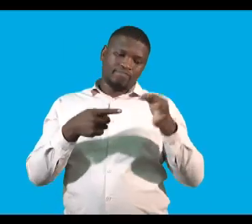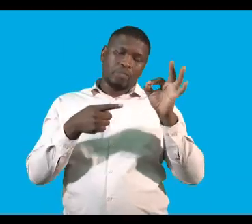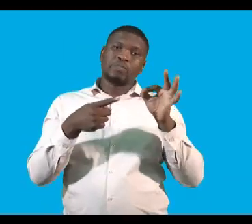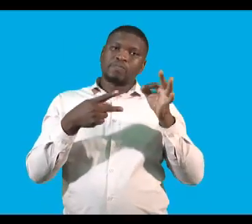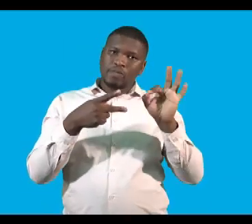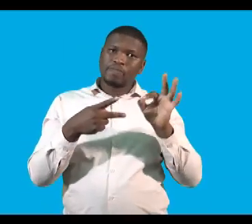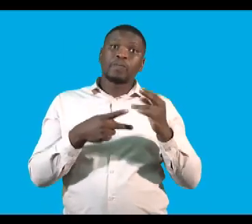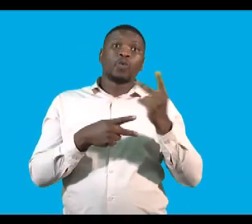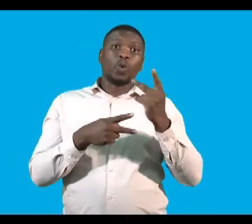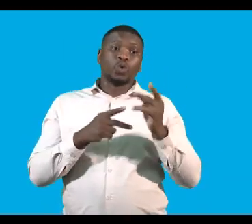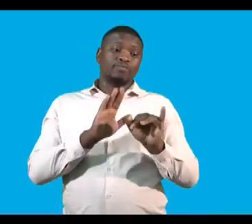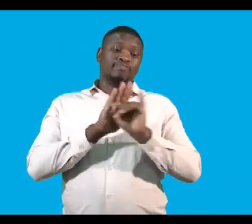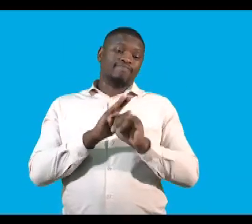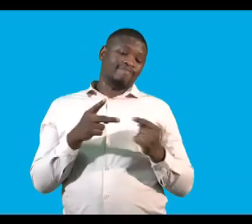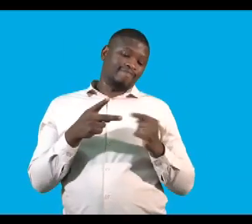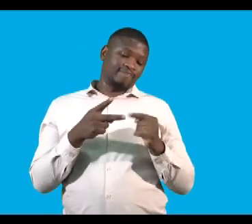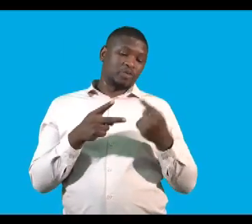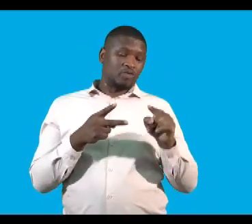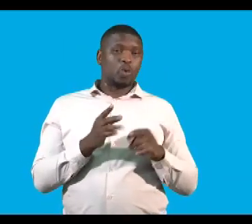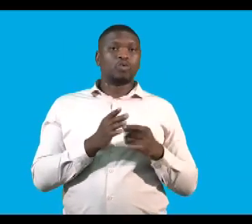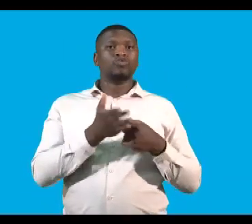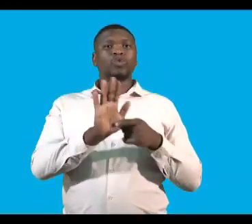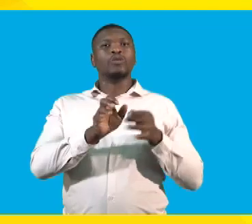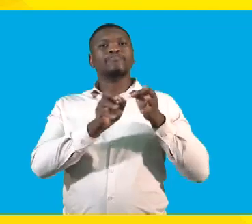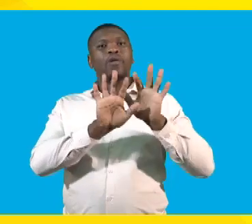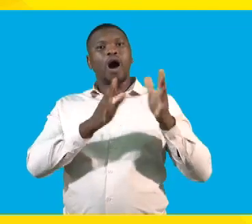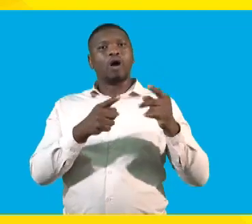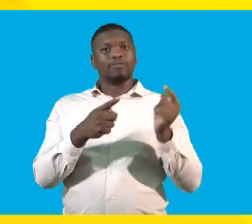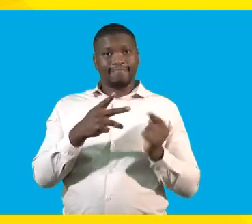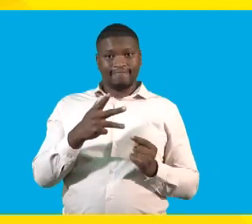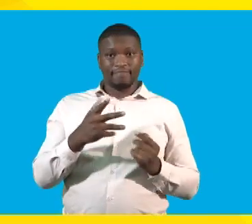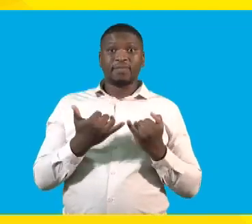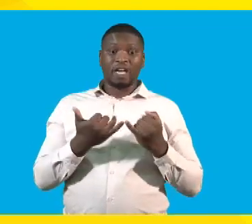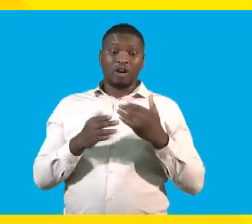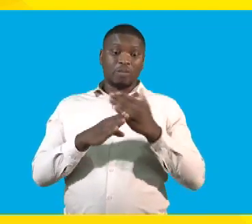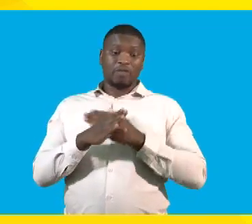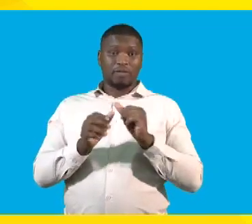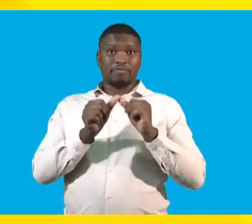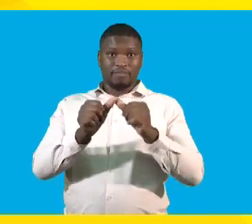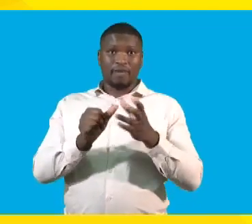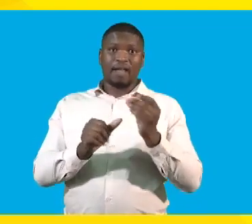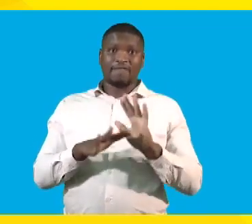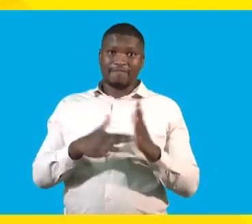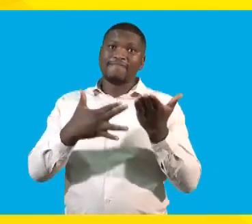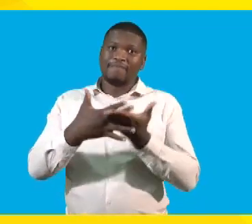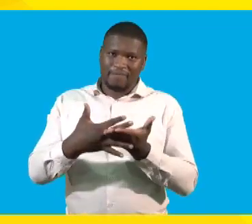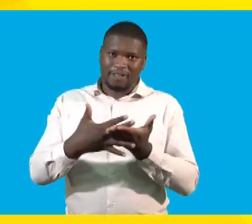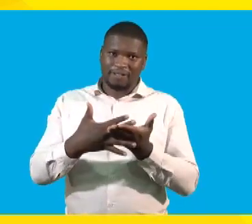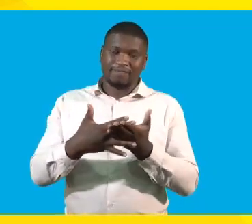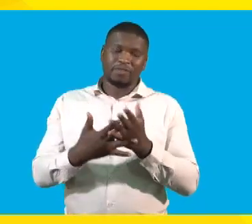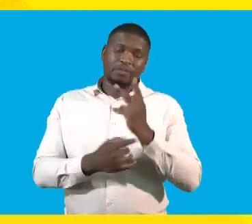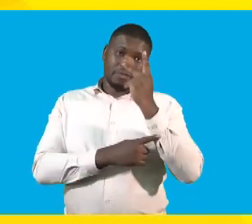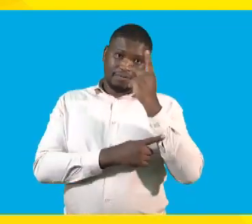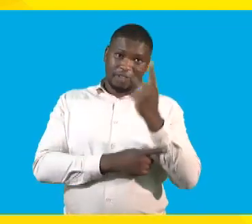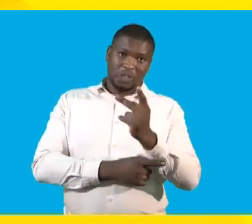1 mark for the effectiveness. Now, before we continue with the rest of our lesson, we're going to go to a quick ad break. I will see